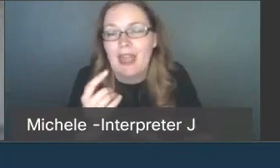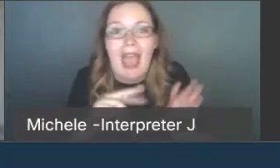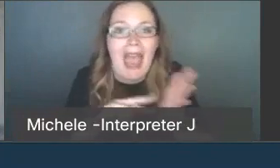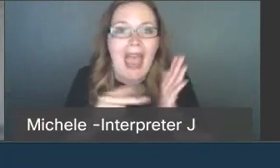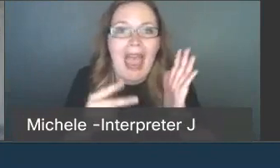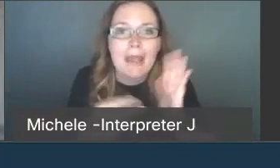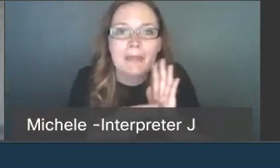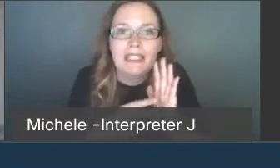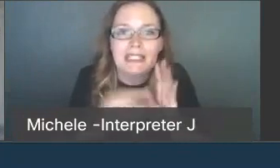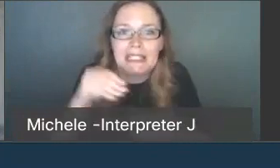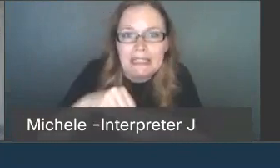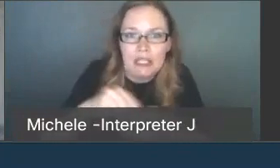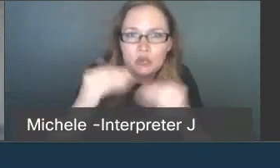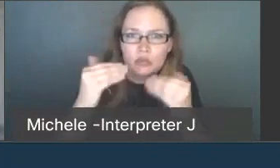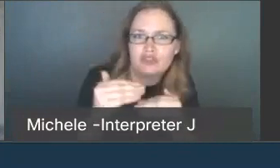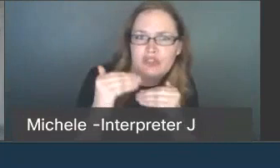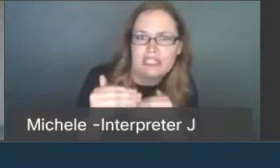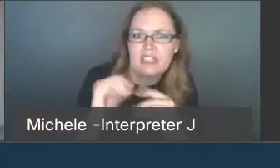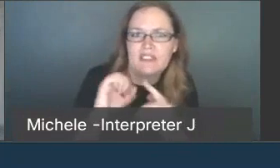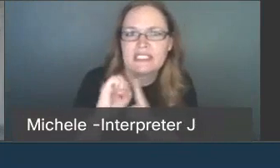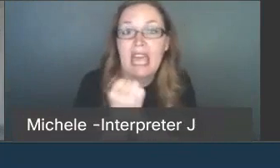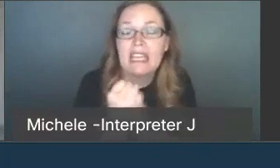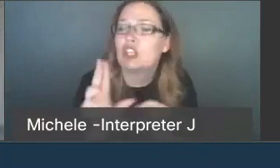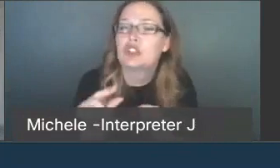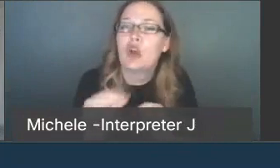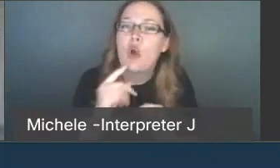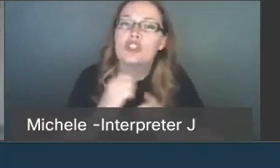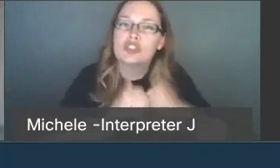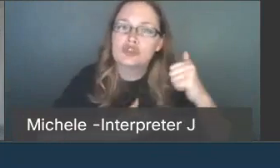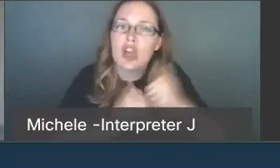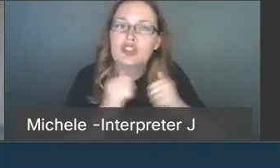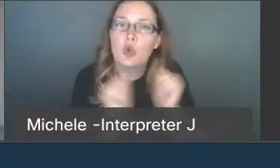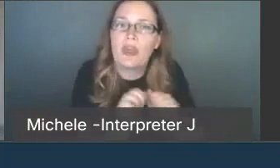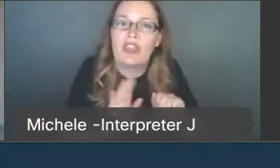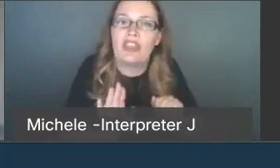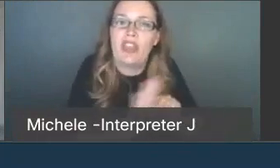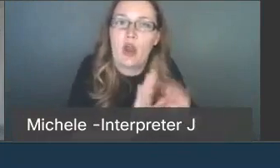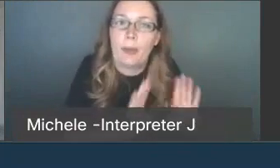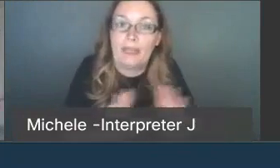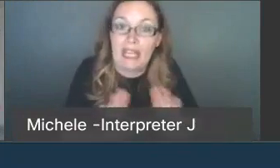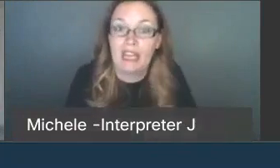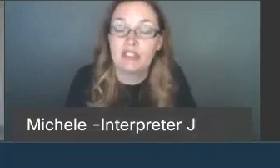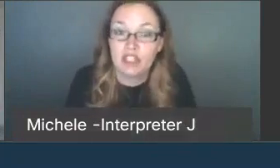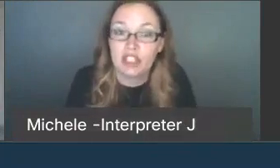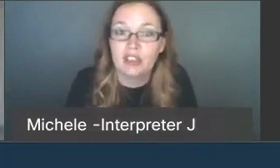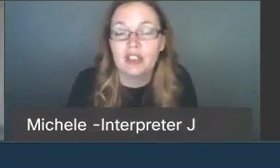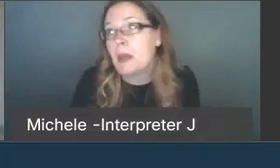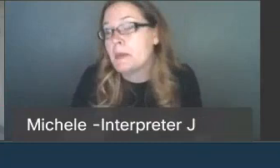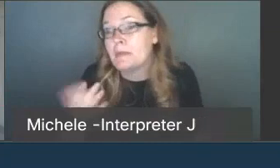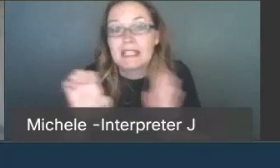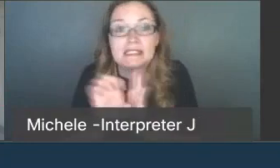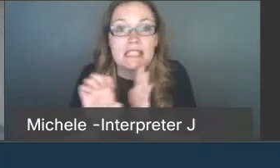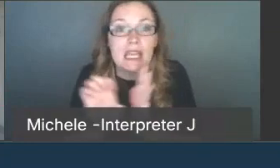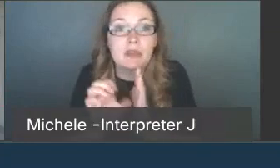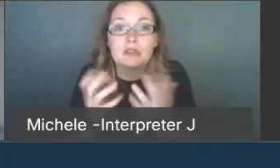restrictive setting. What I'm saying is that we provide structure in terms of behavior. And so that might be something as simple as creating a calendar